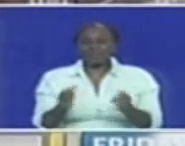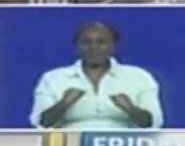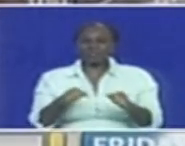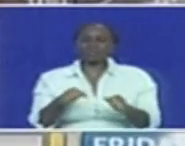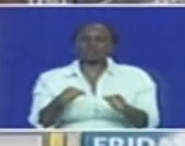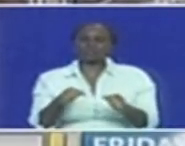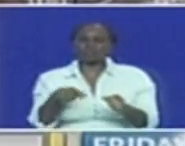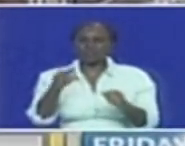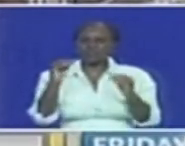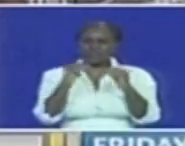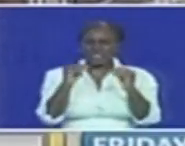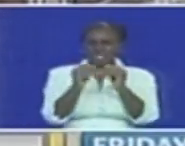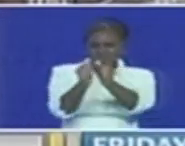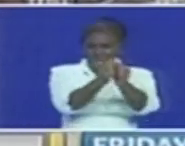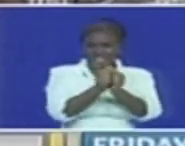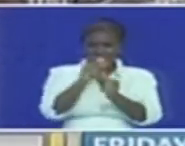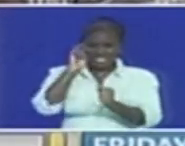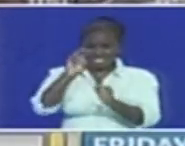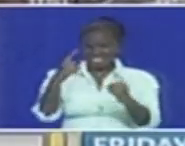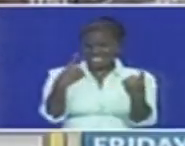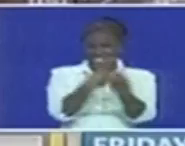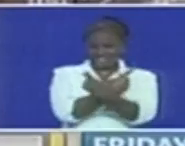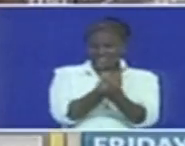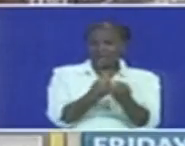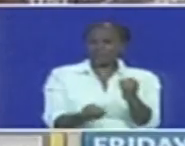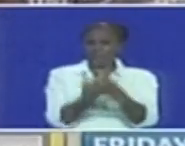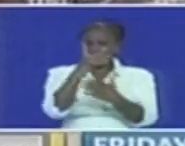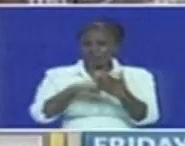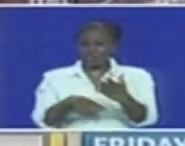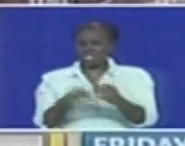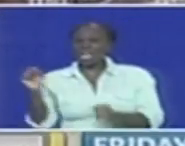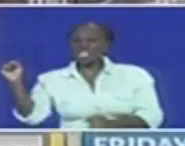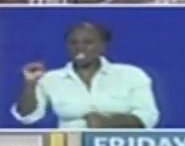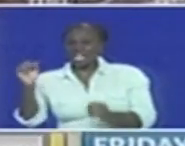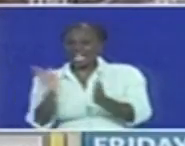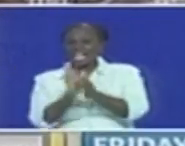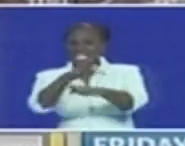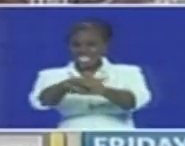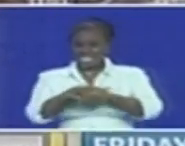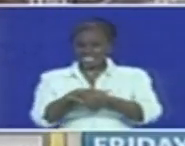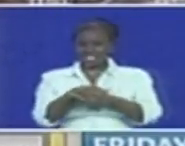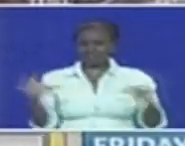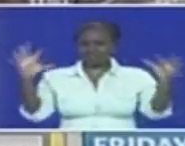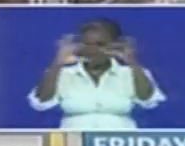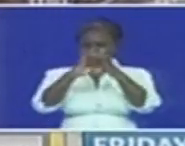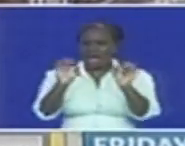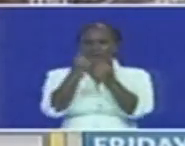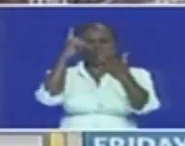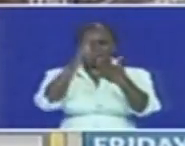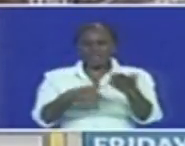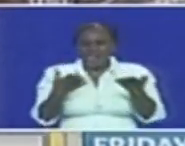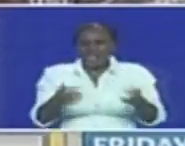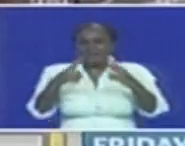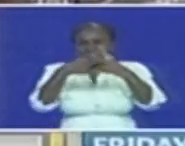up together to see what can come out of, Sheng and English, combined. All right, let's start